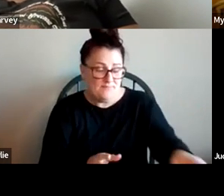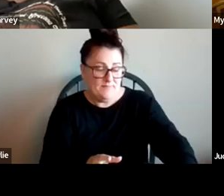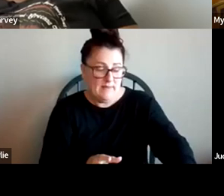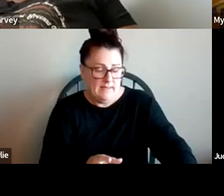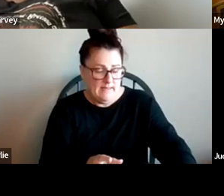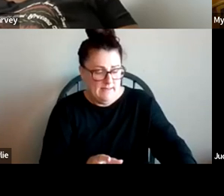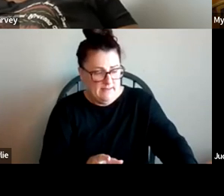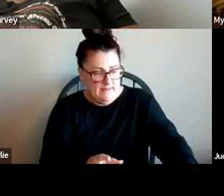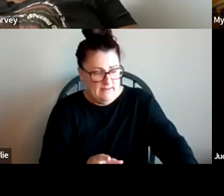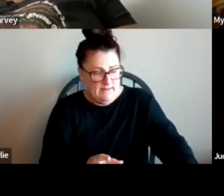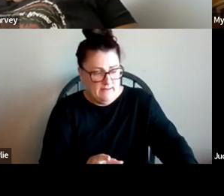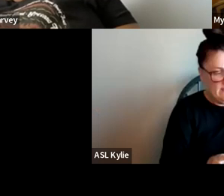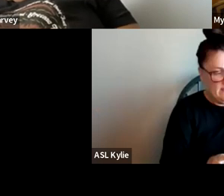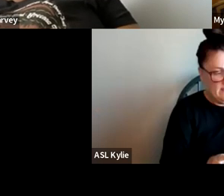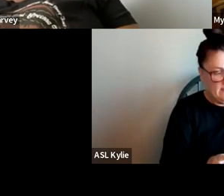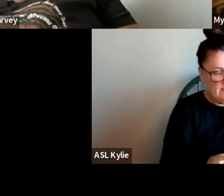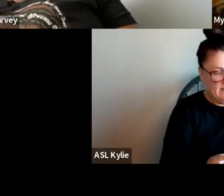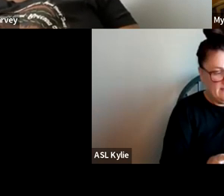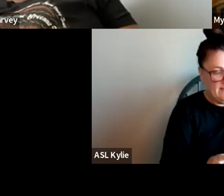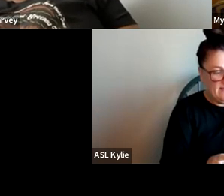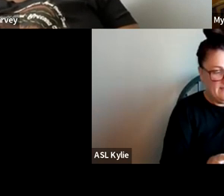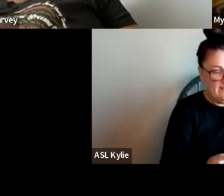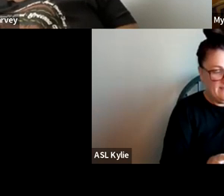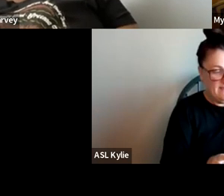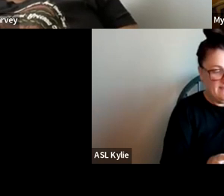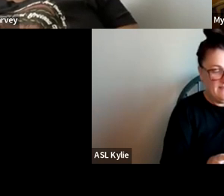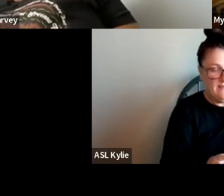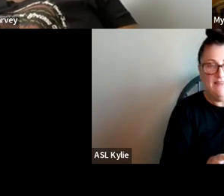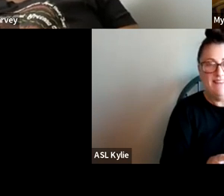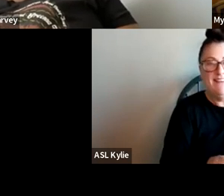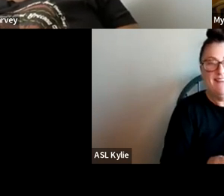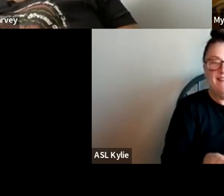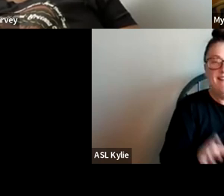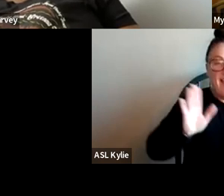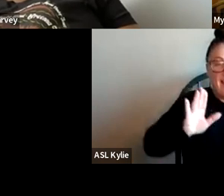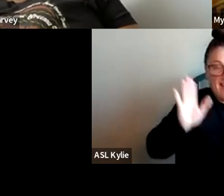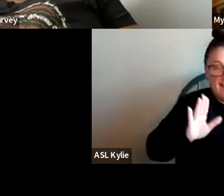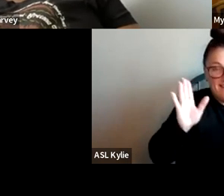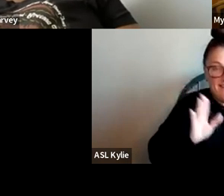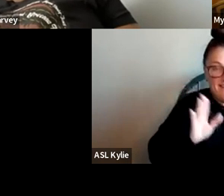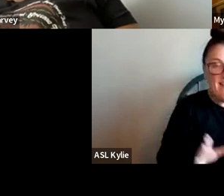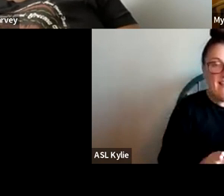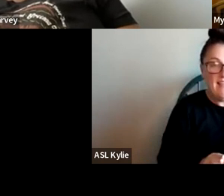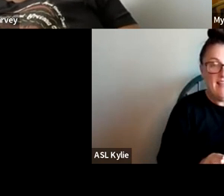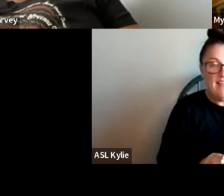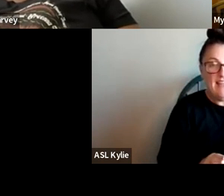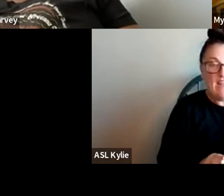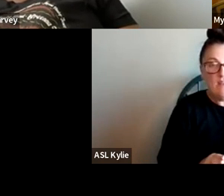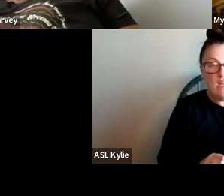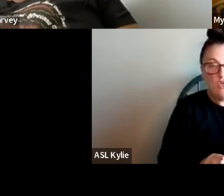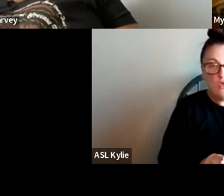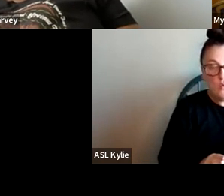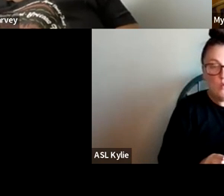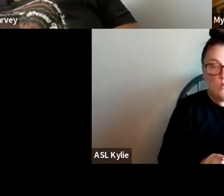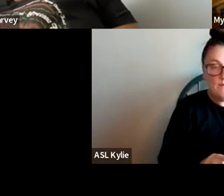Thank you so much, Ms. Baker. I'm going to read the next few hands. We have Carrie Donahue is going to be our next